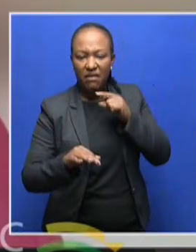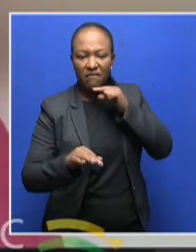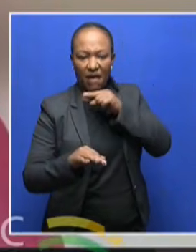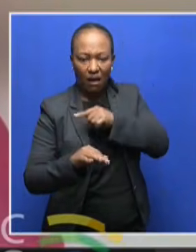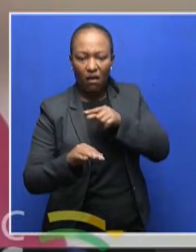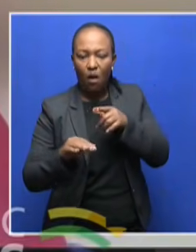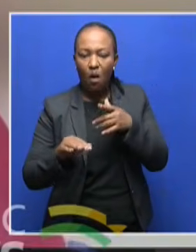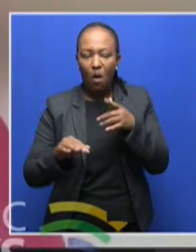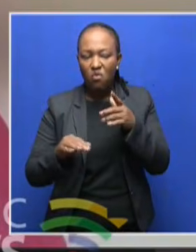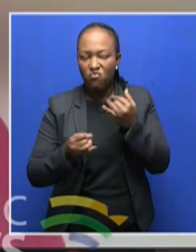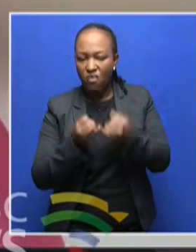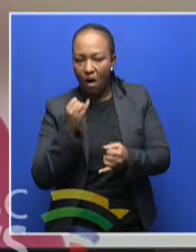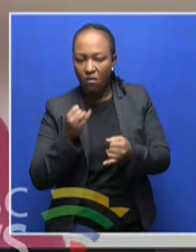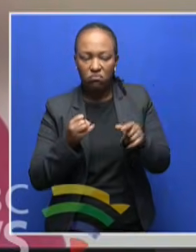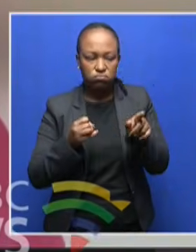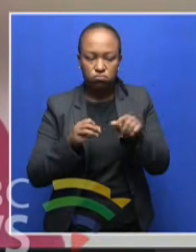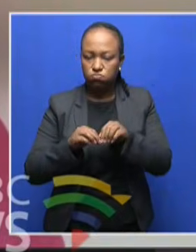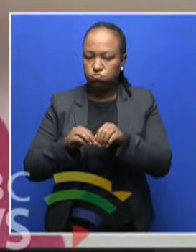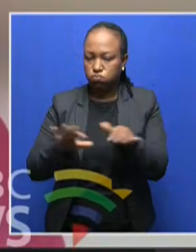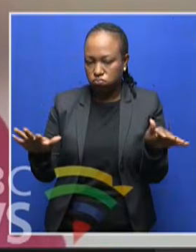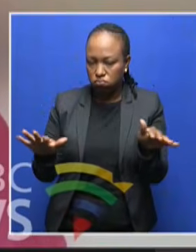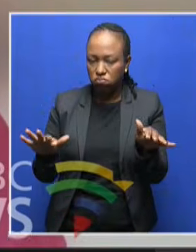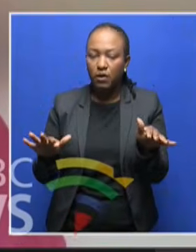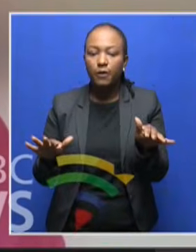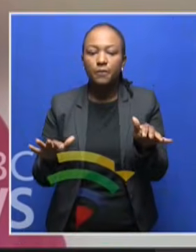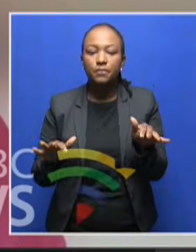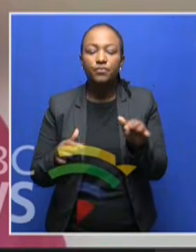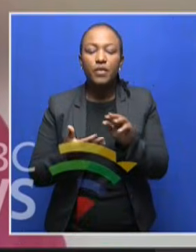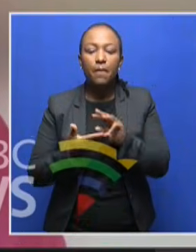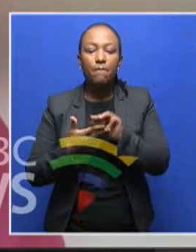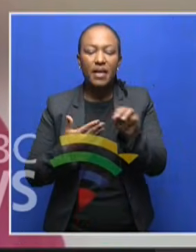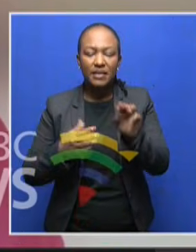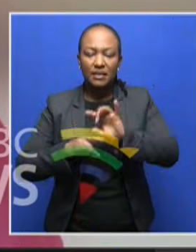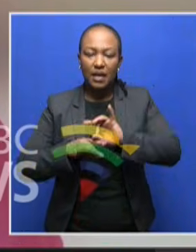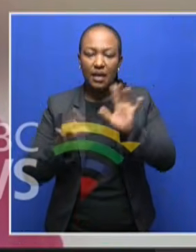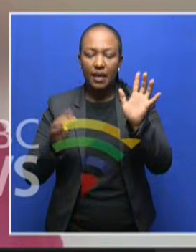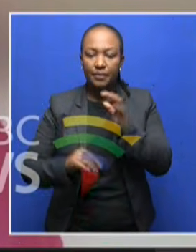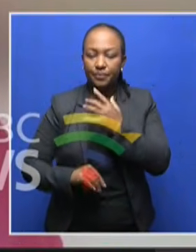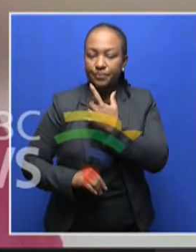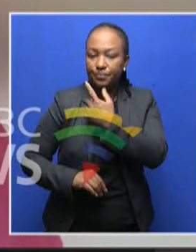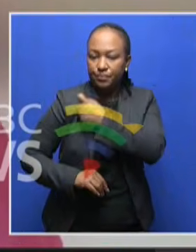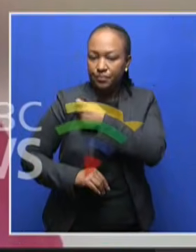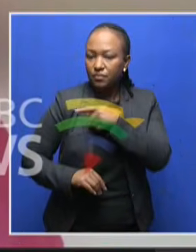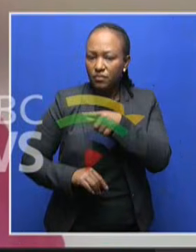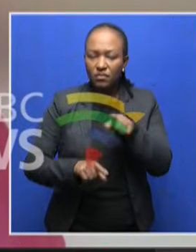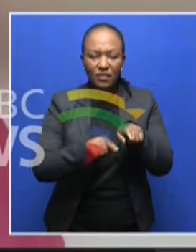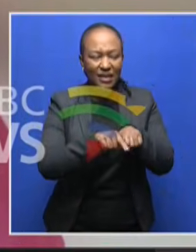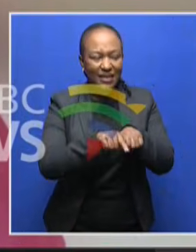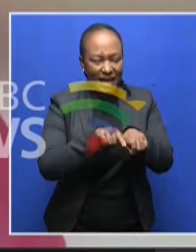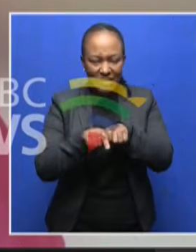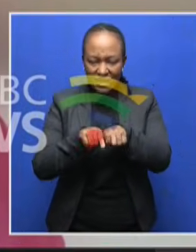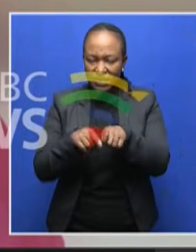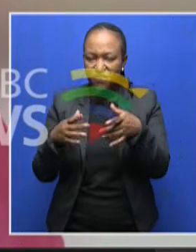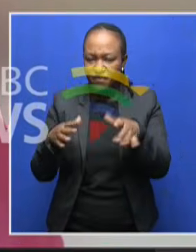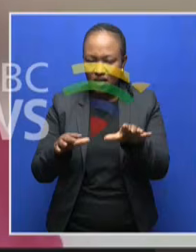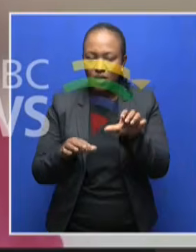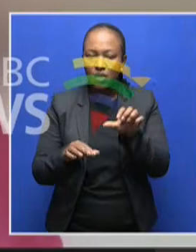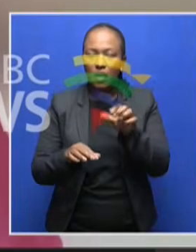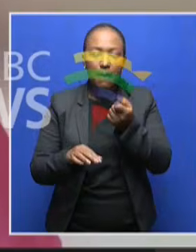health professionals. I think to parents, the message is simple. Vaccines are among the most carefully tested medicines we use. They go